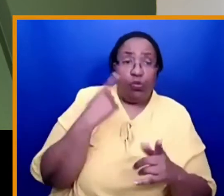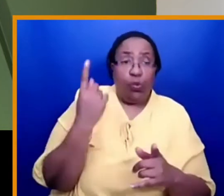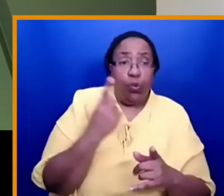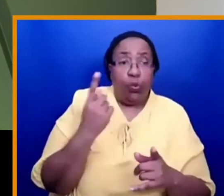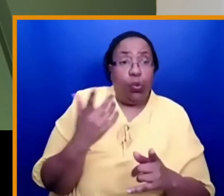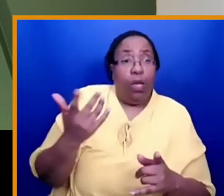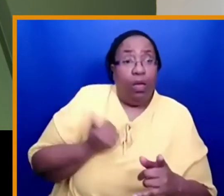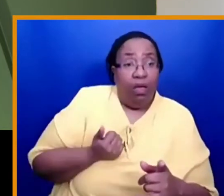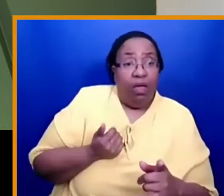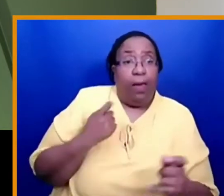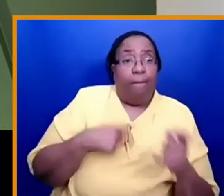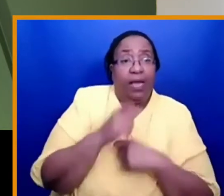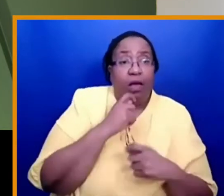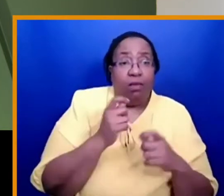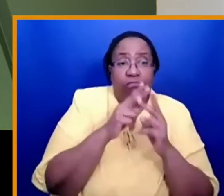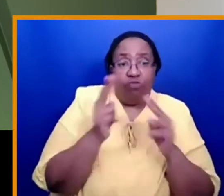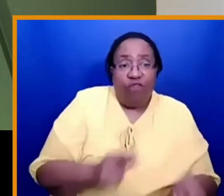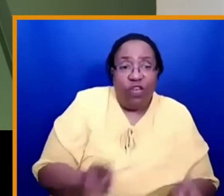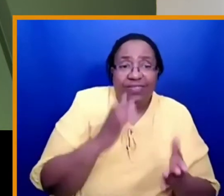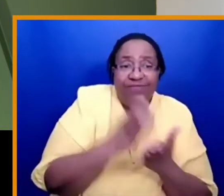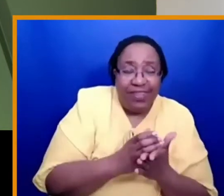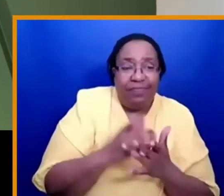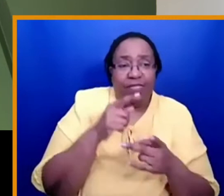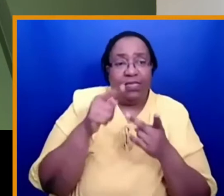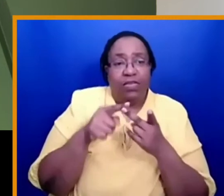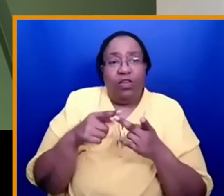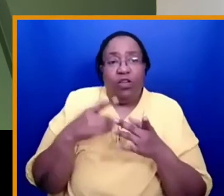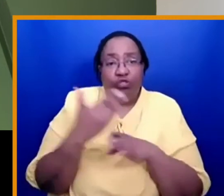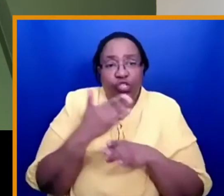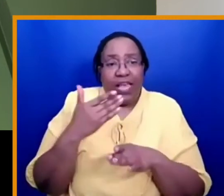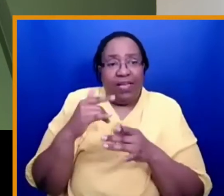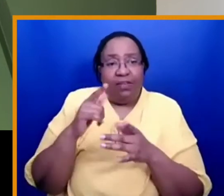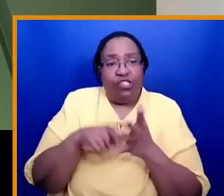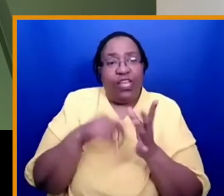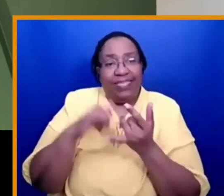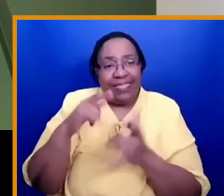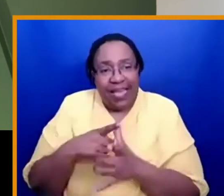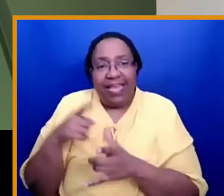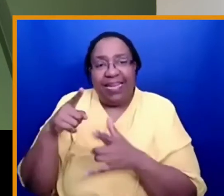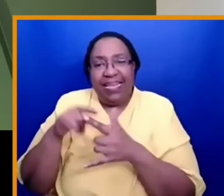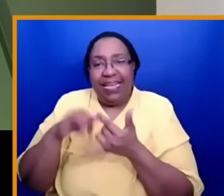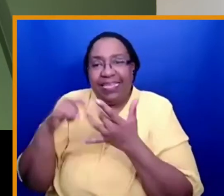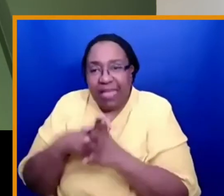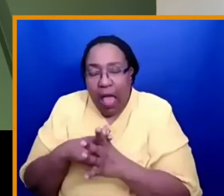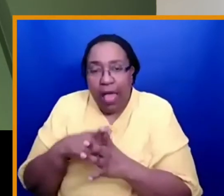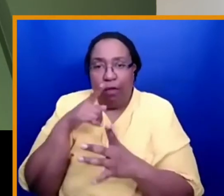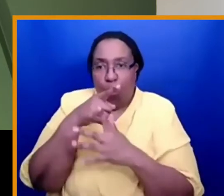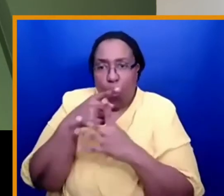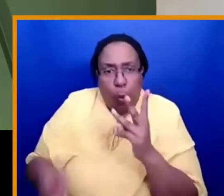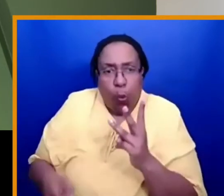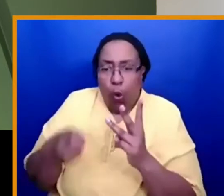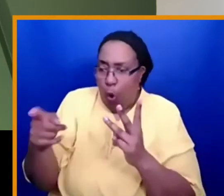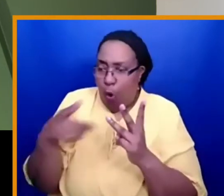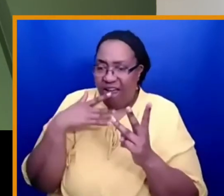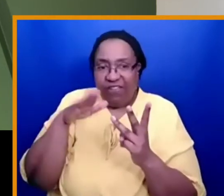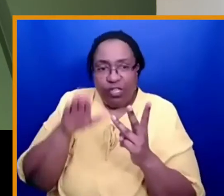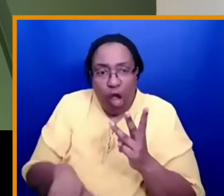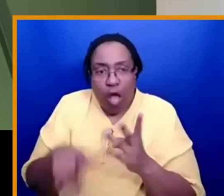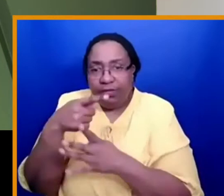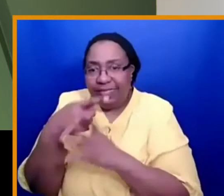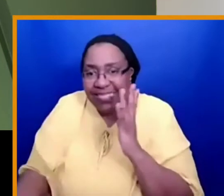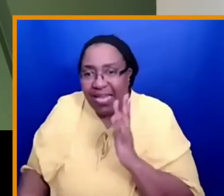seekers allowance, and employment support allowance, and either receive a disability premium or have a child who is disabled. They